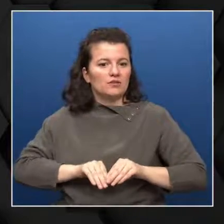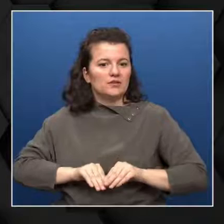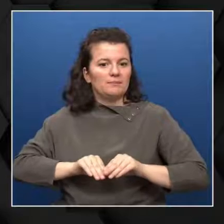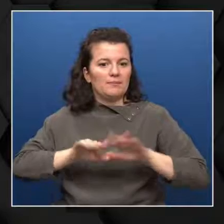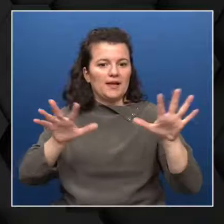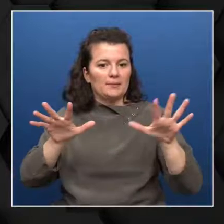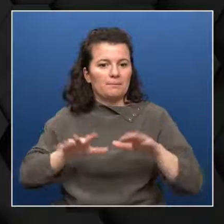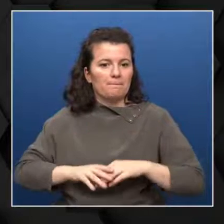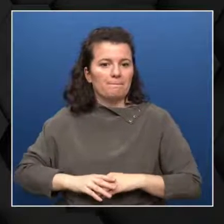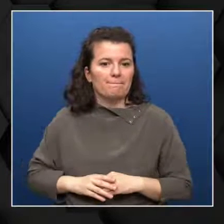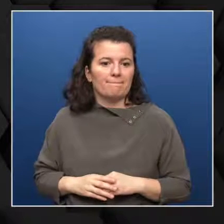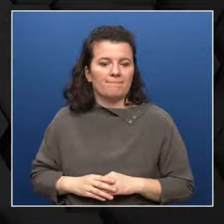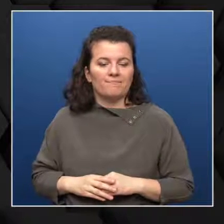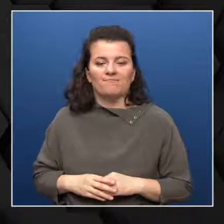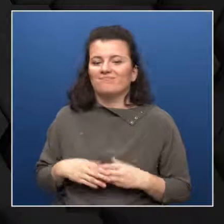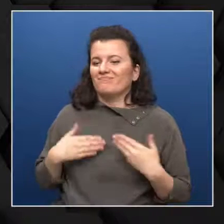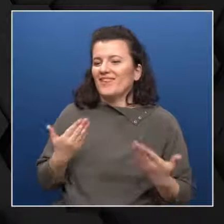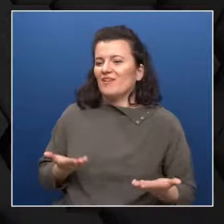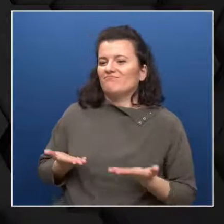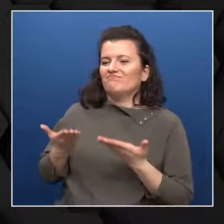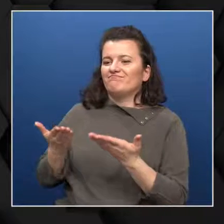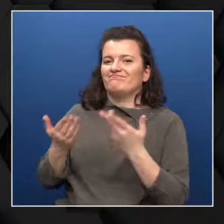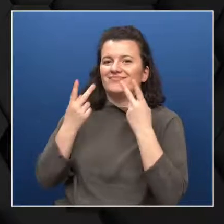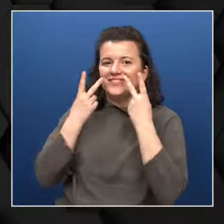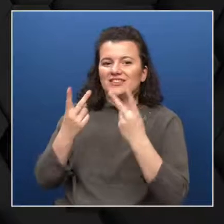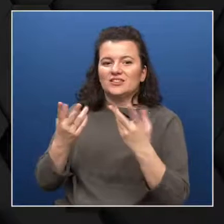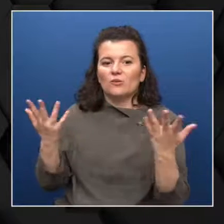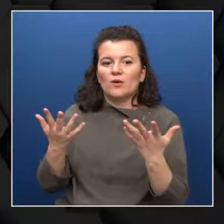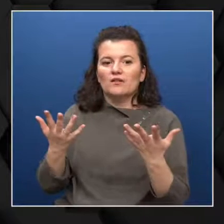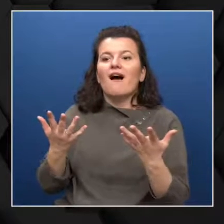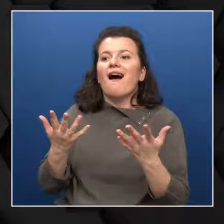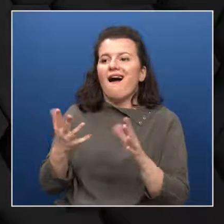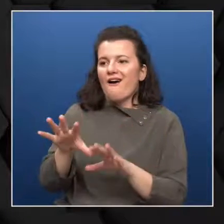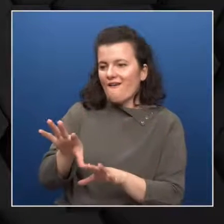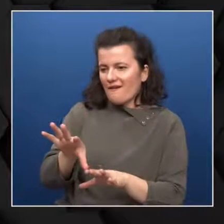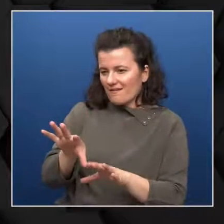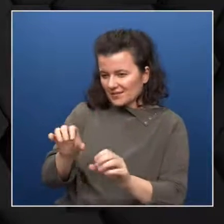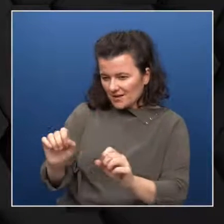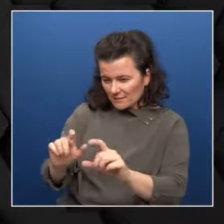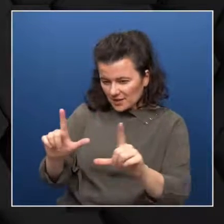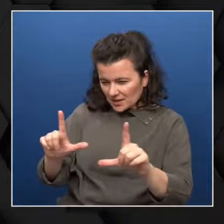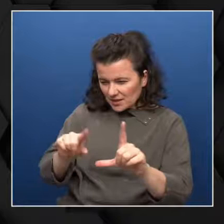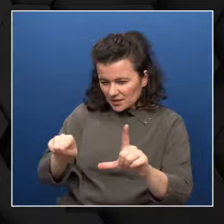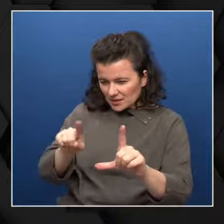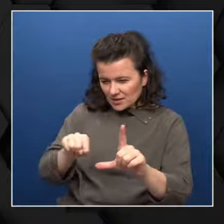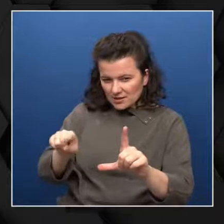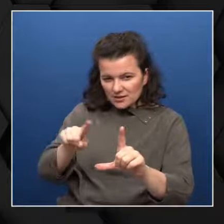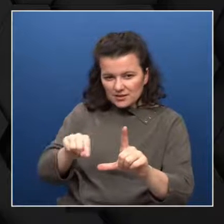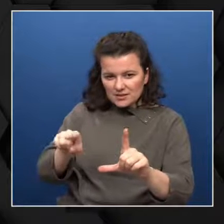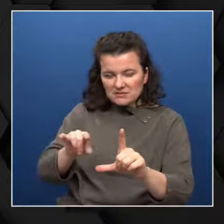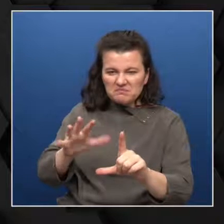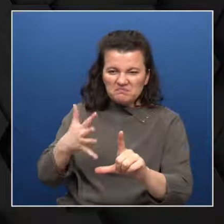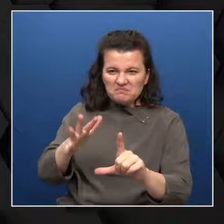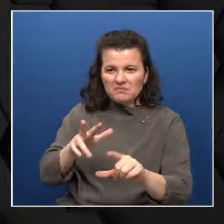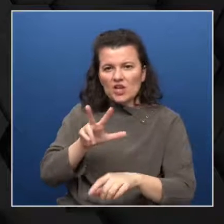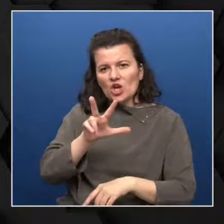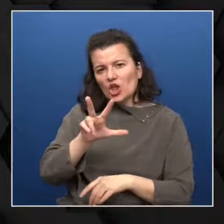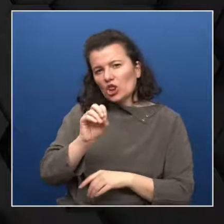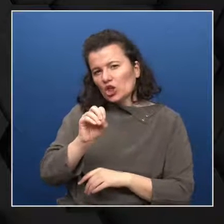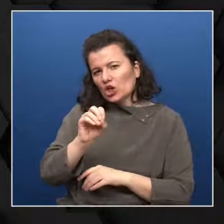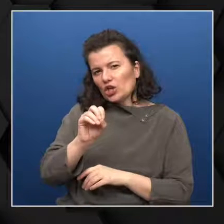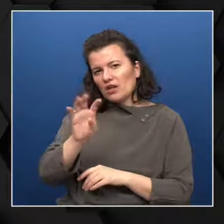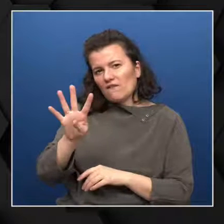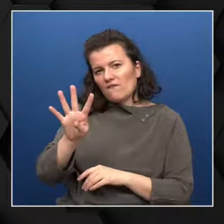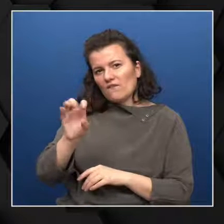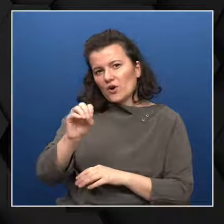So here we see it's detected something. It takes mostly 30 to 40 seconds